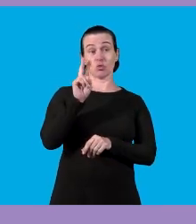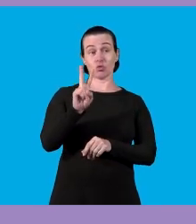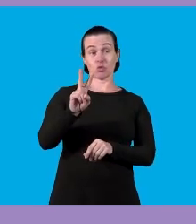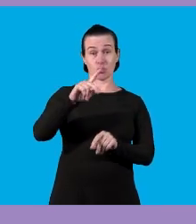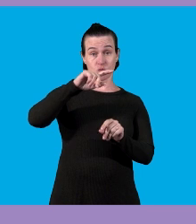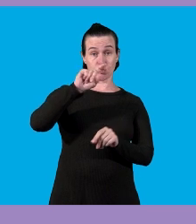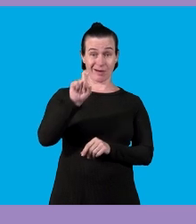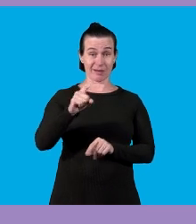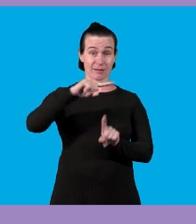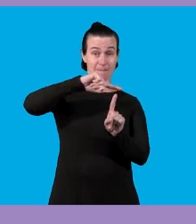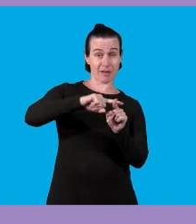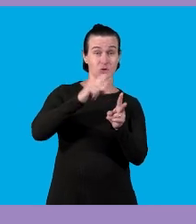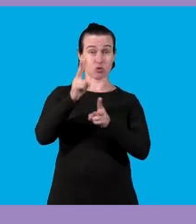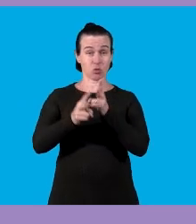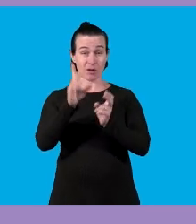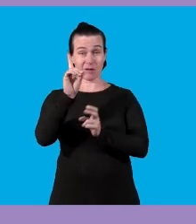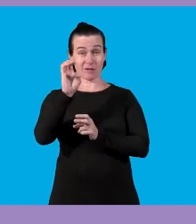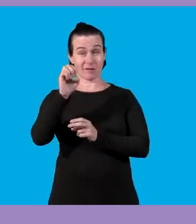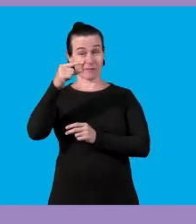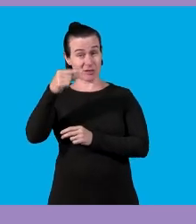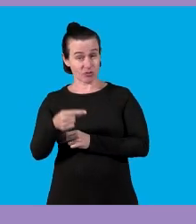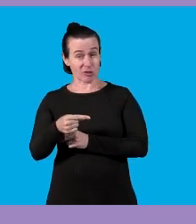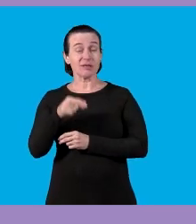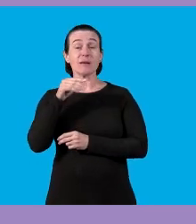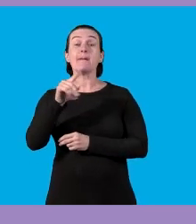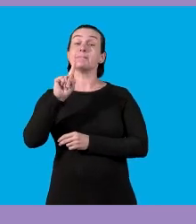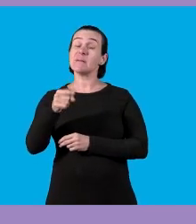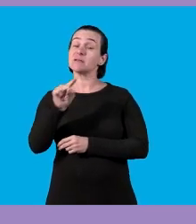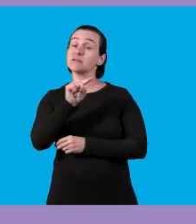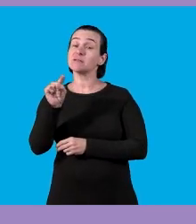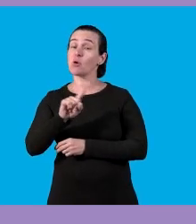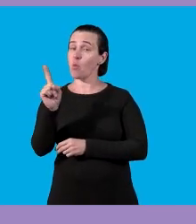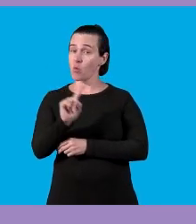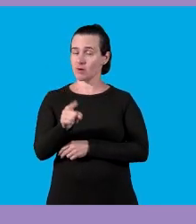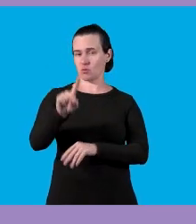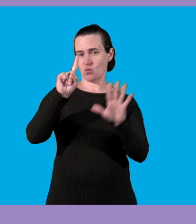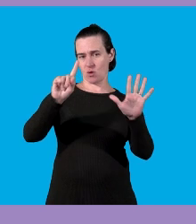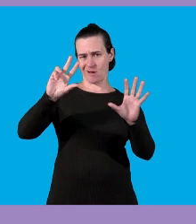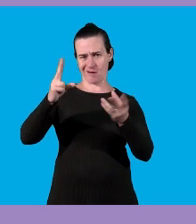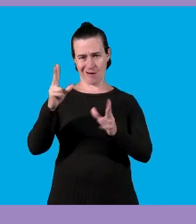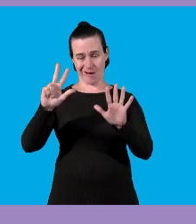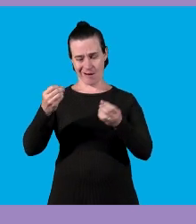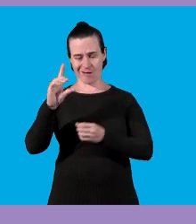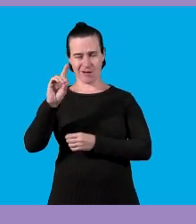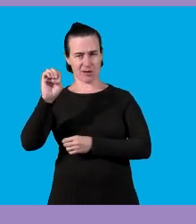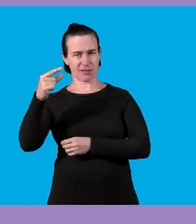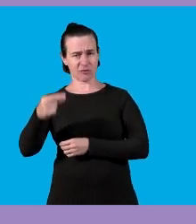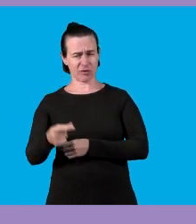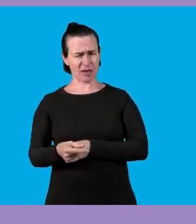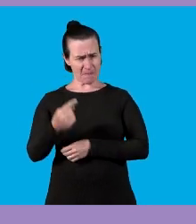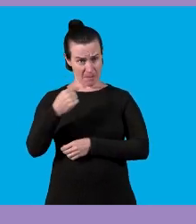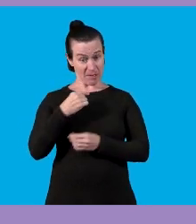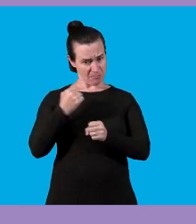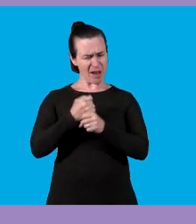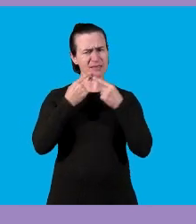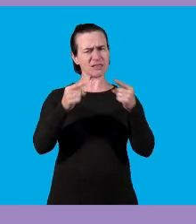2x plus 12 degrees equals 280. Again, I always said, when you make a statement, you need to have a